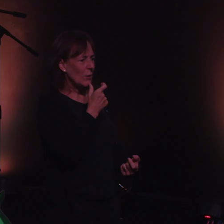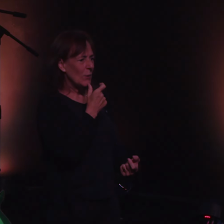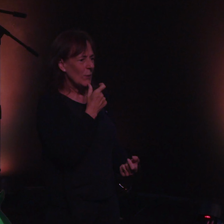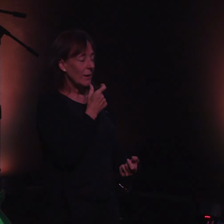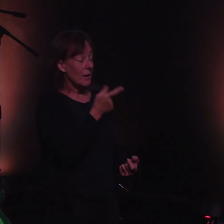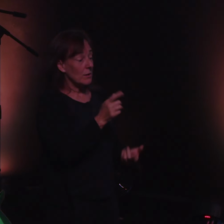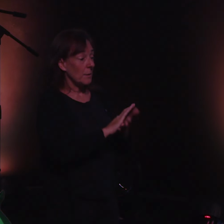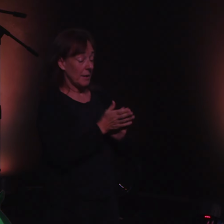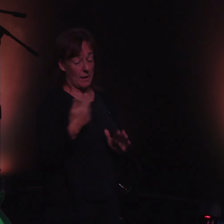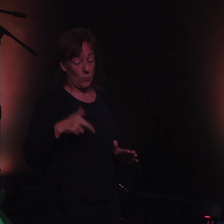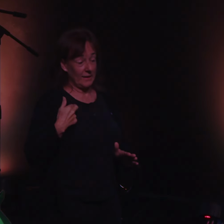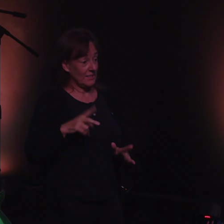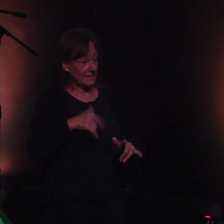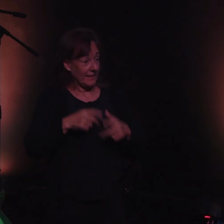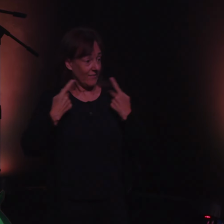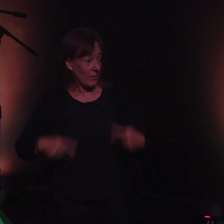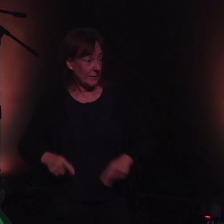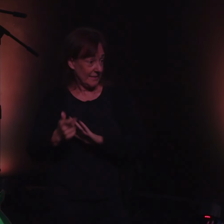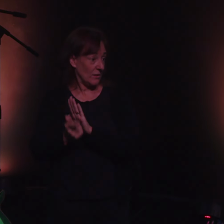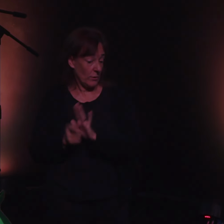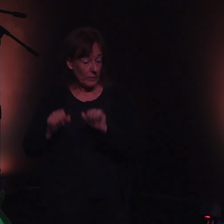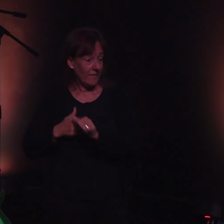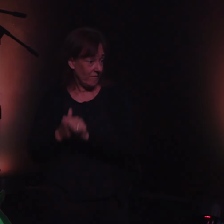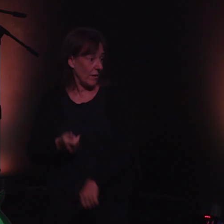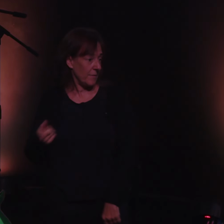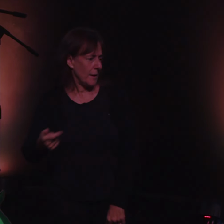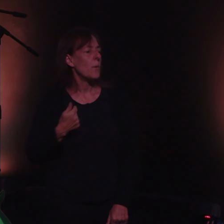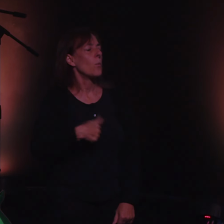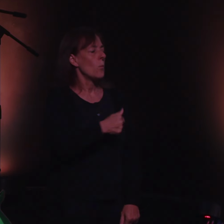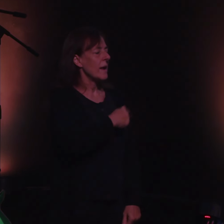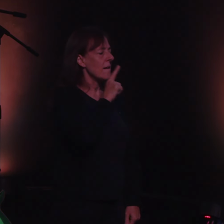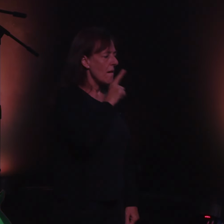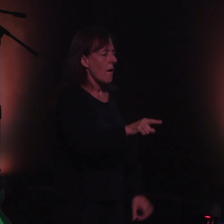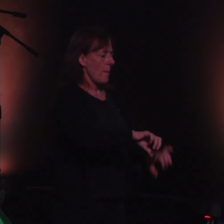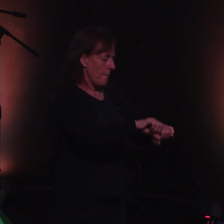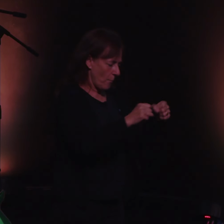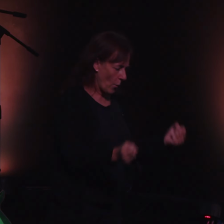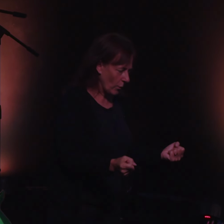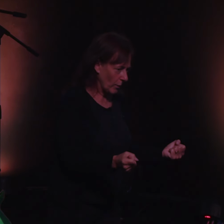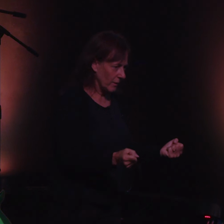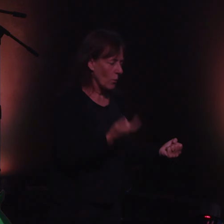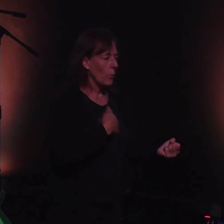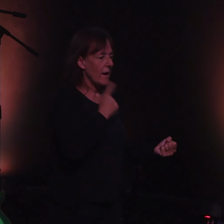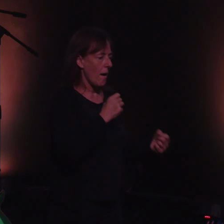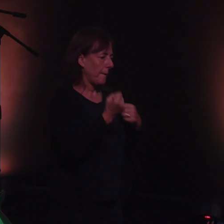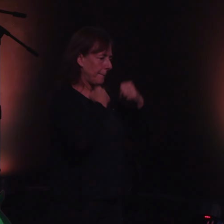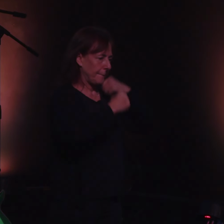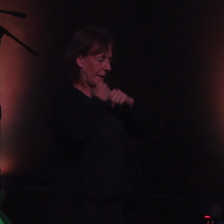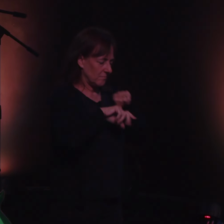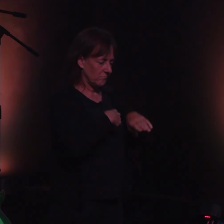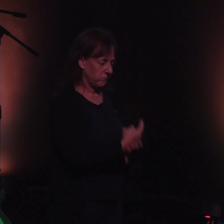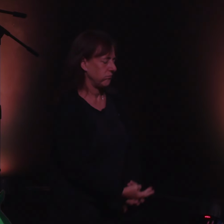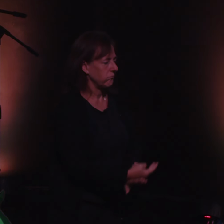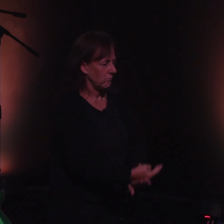can become religious people just like that. We were the broken. We were the beat. So